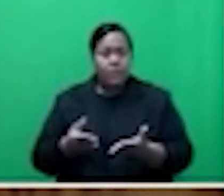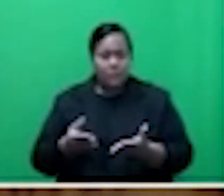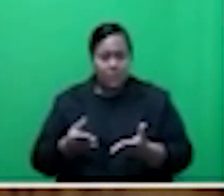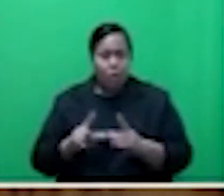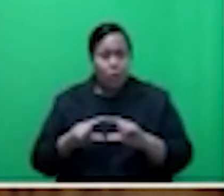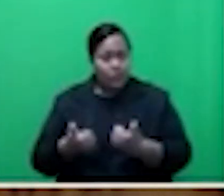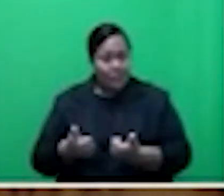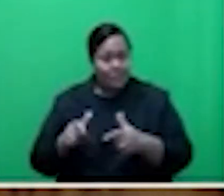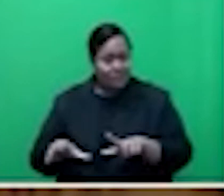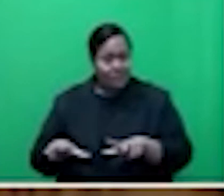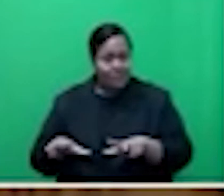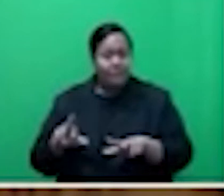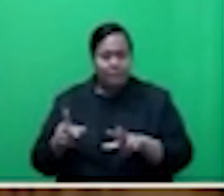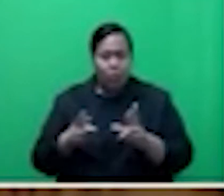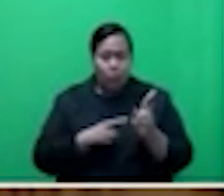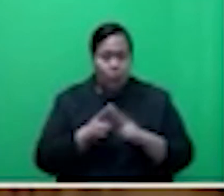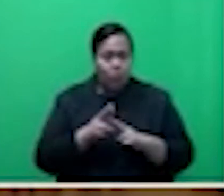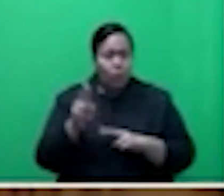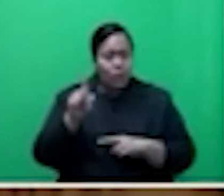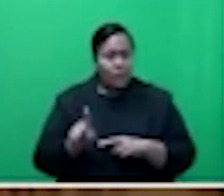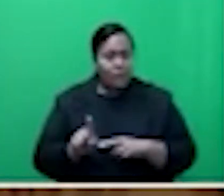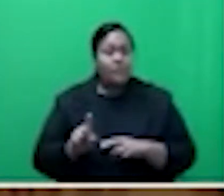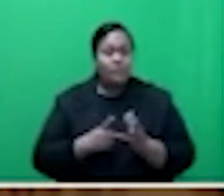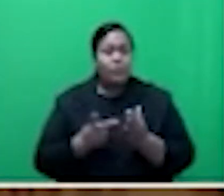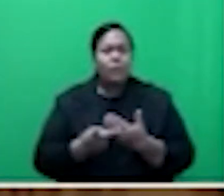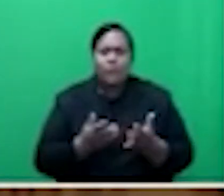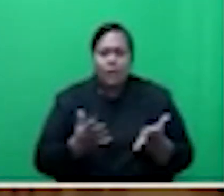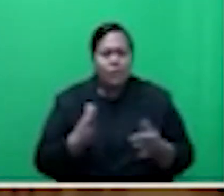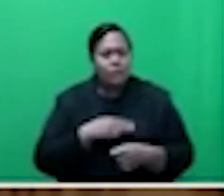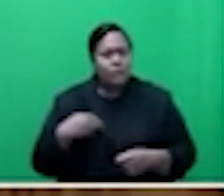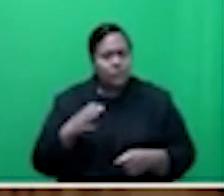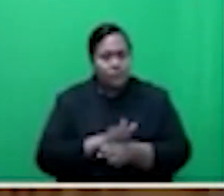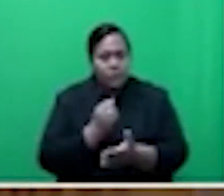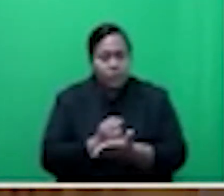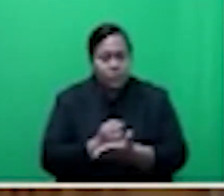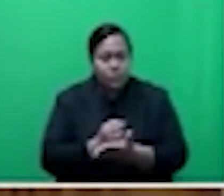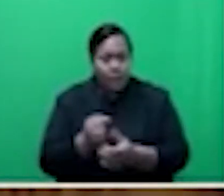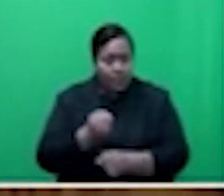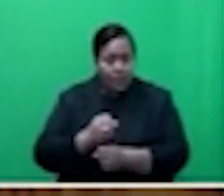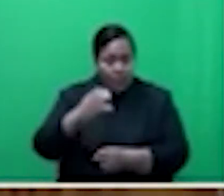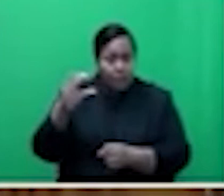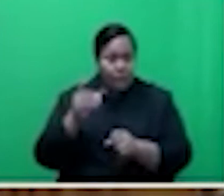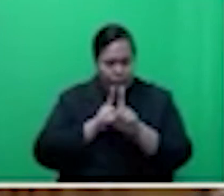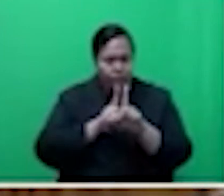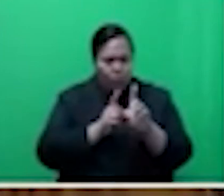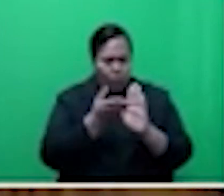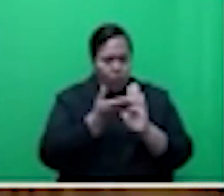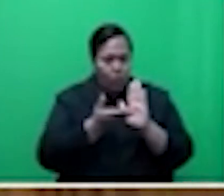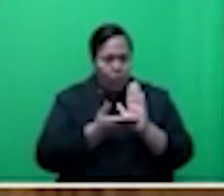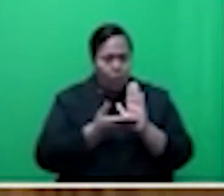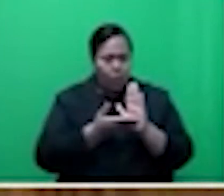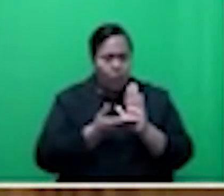rural electrification programs, how does the ministry ensure that they follow through with the